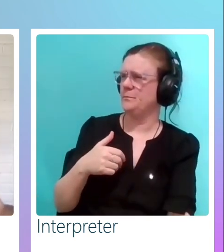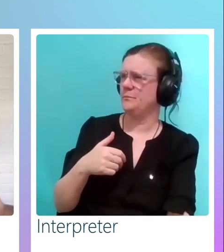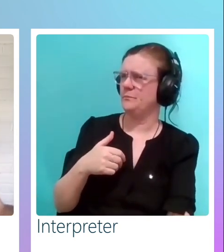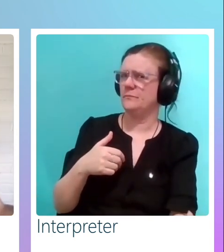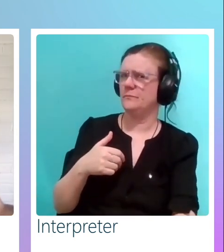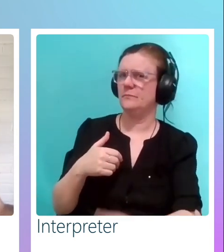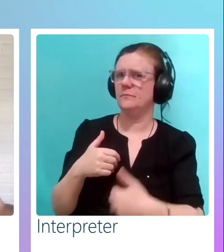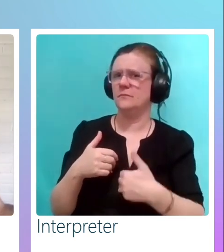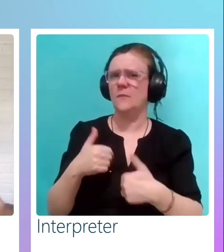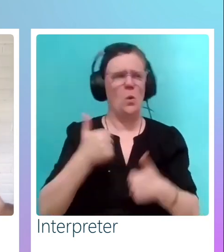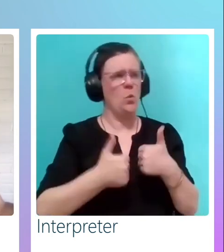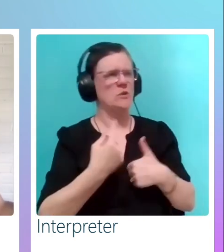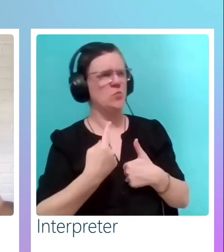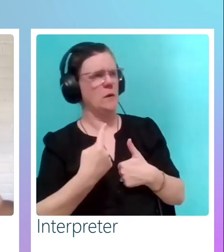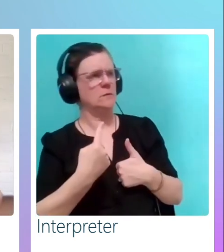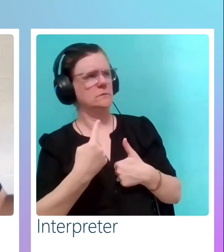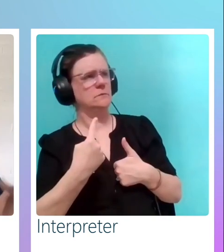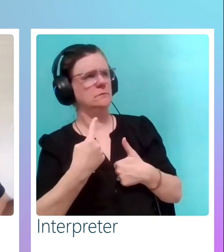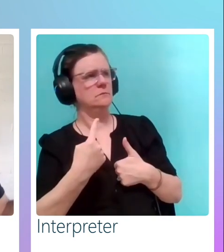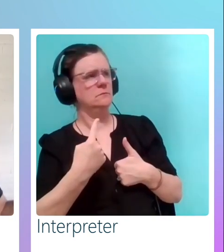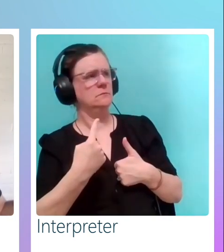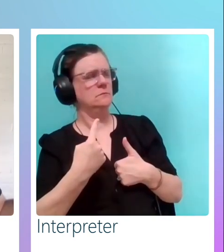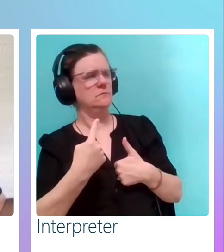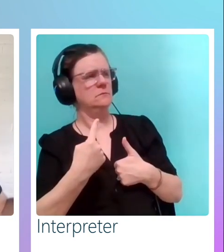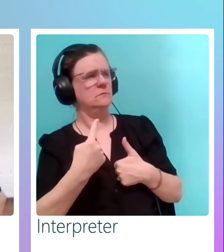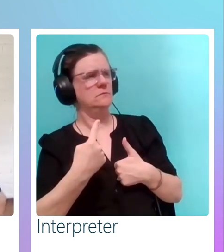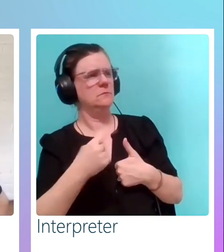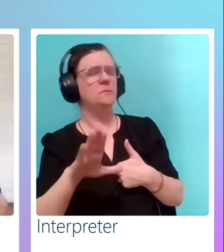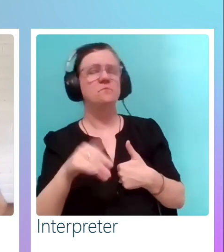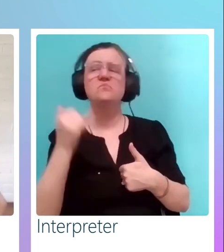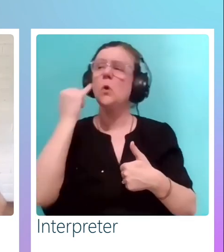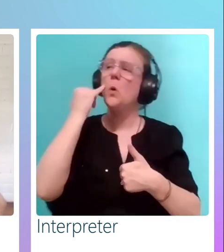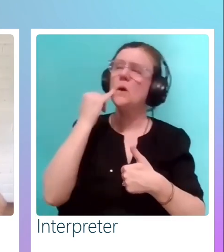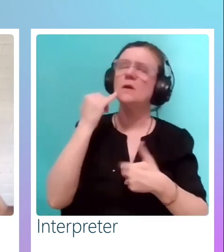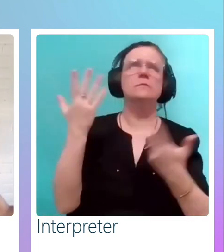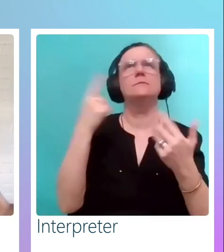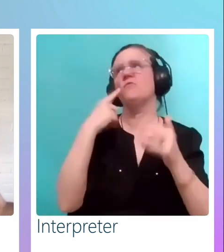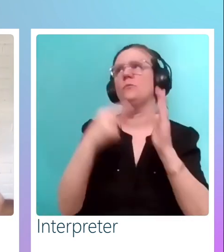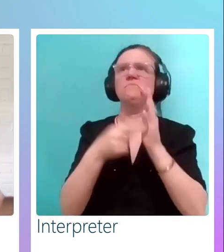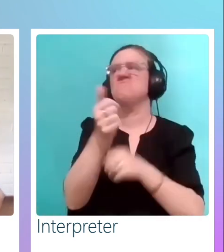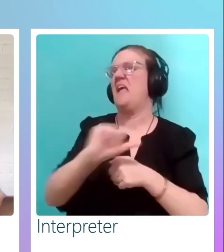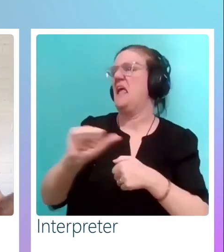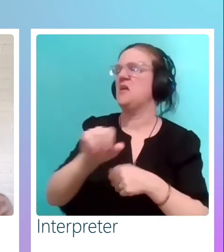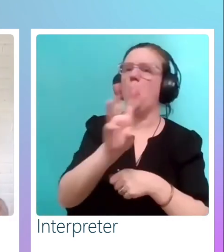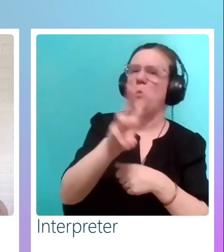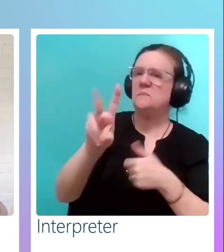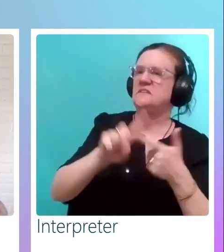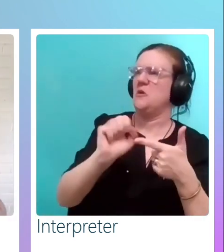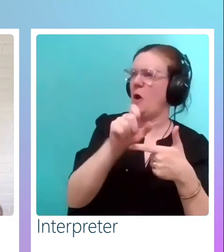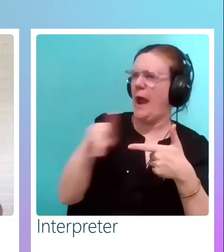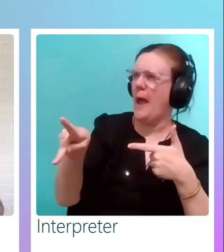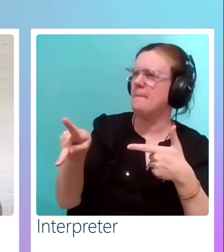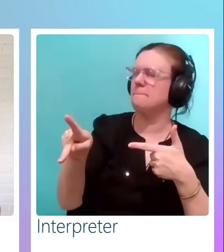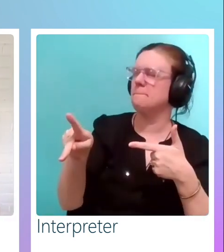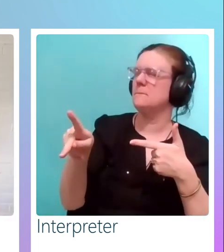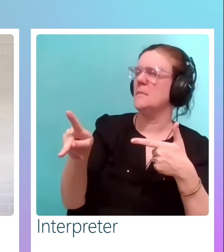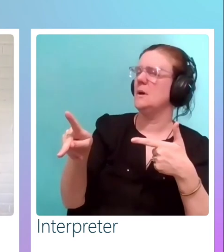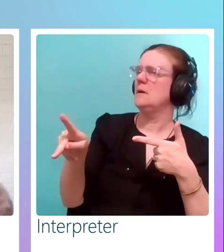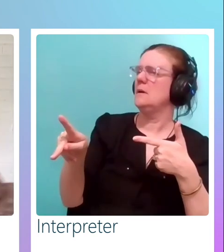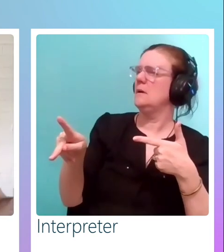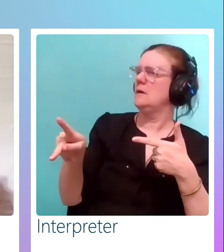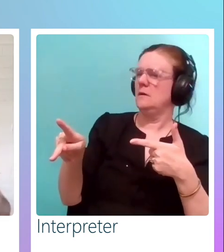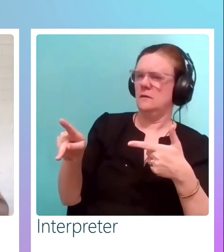Which application do you mean? Well, if you have a website or web application, is there a good way or mechanism